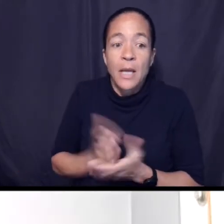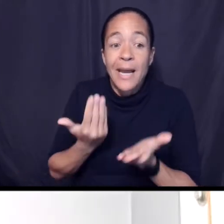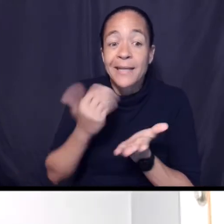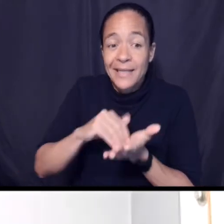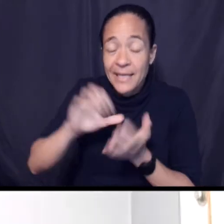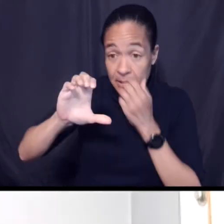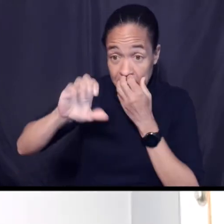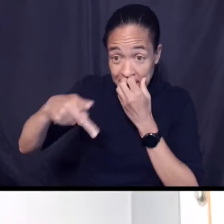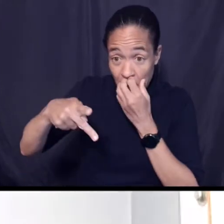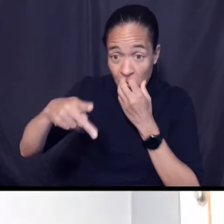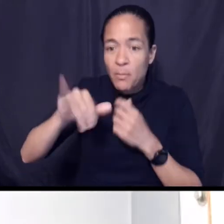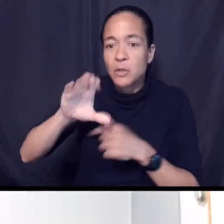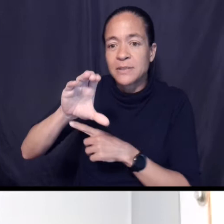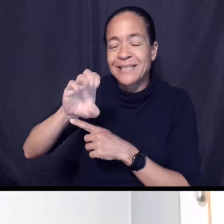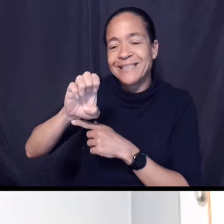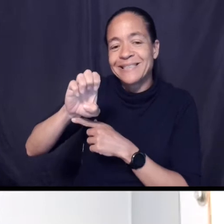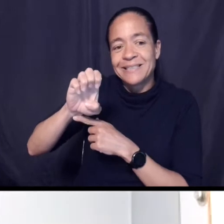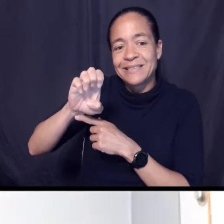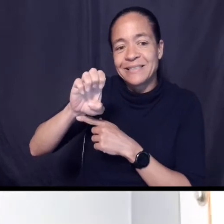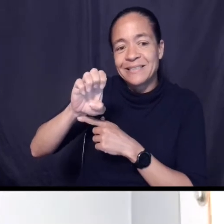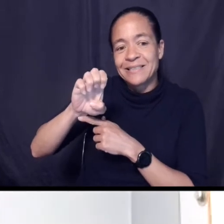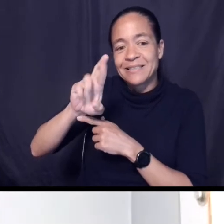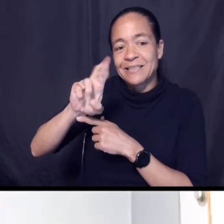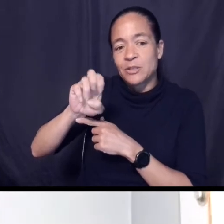palsy is just a term that we use to describe